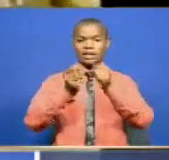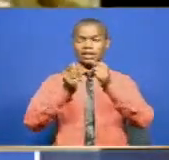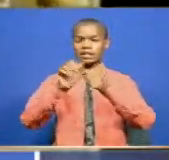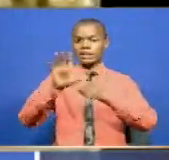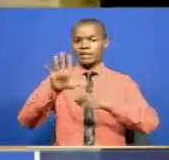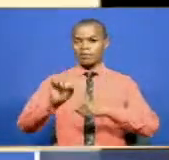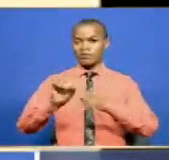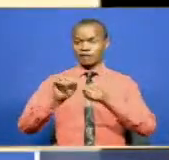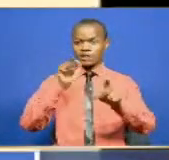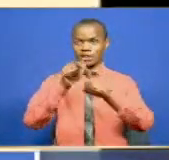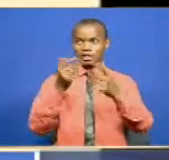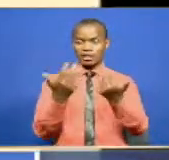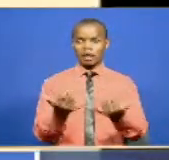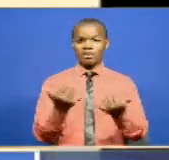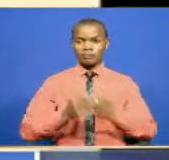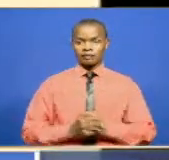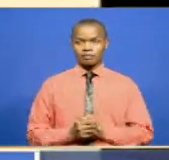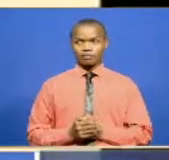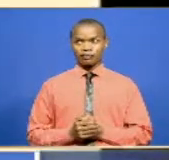date.